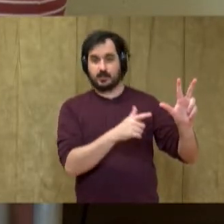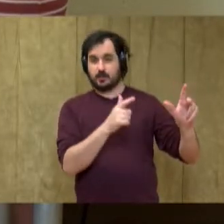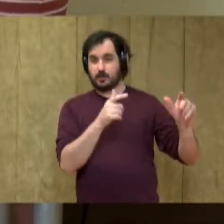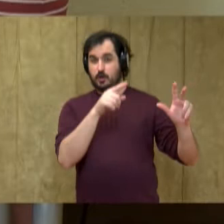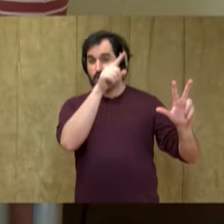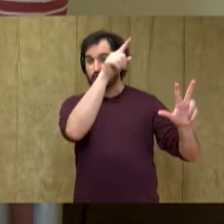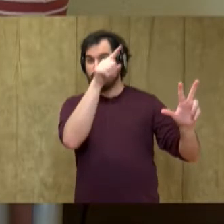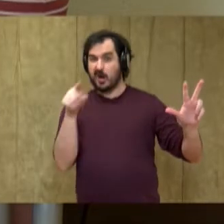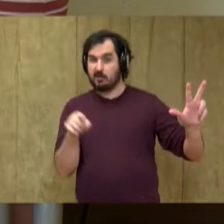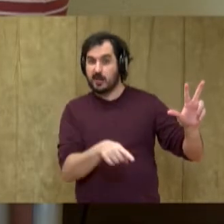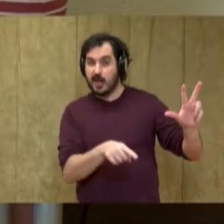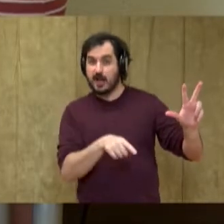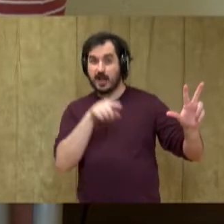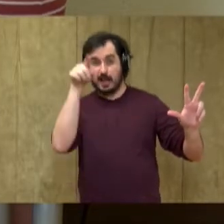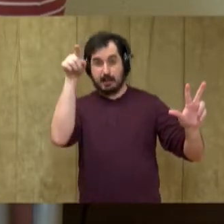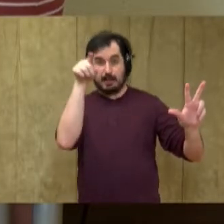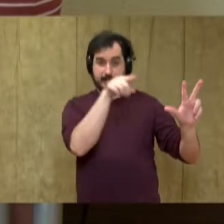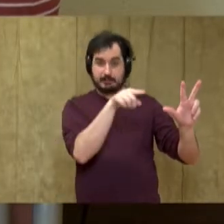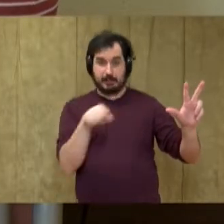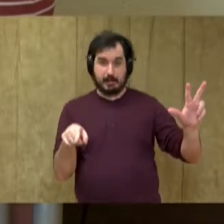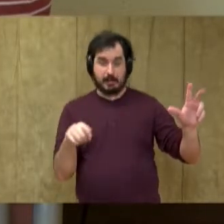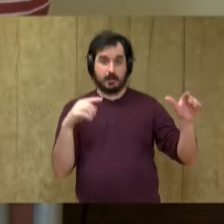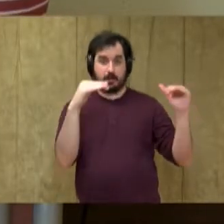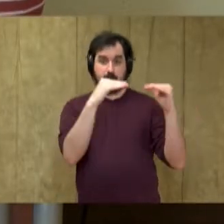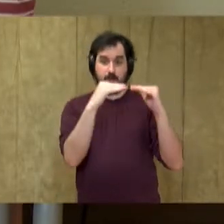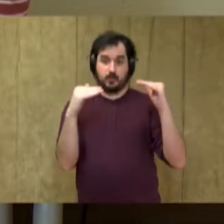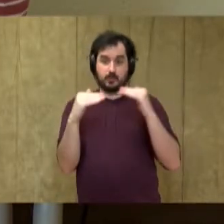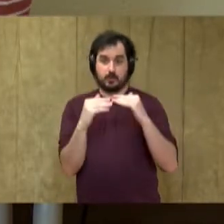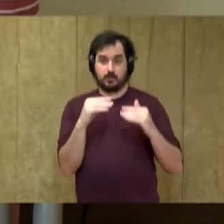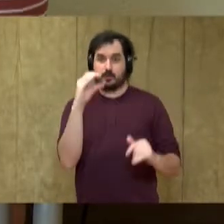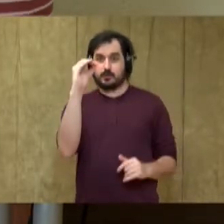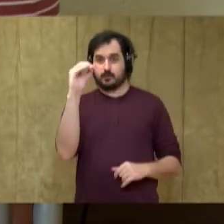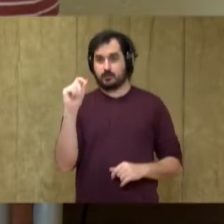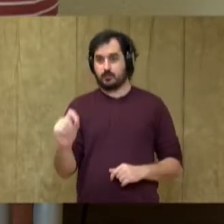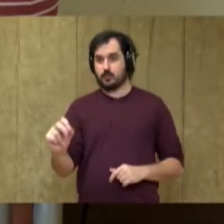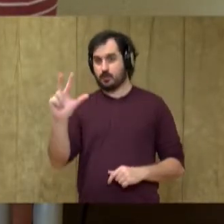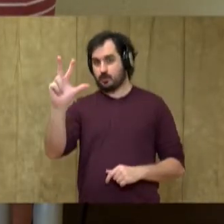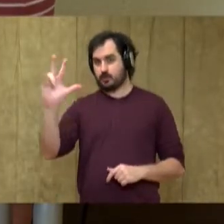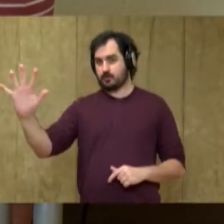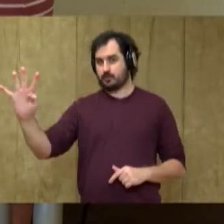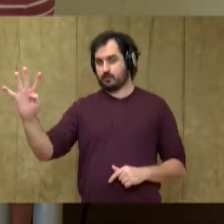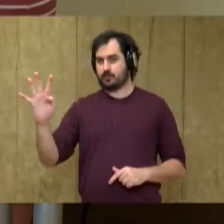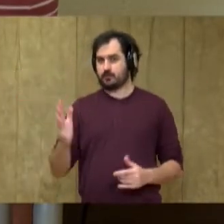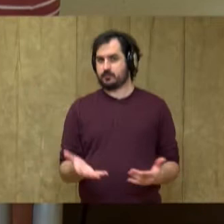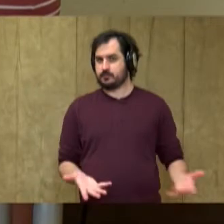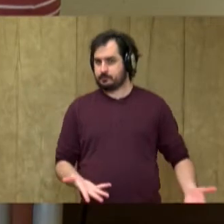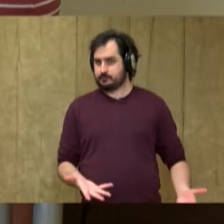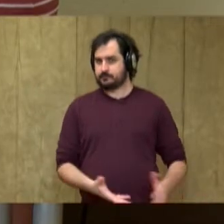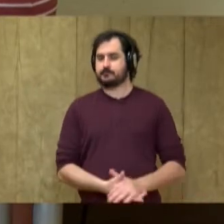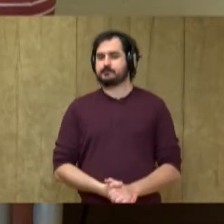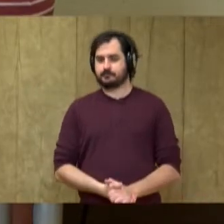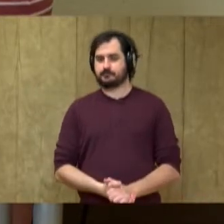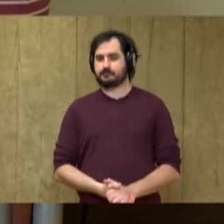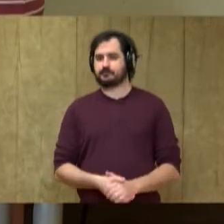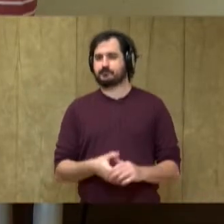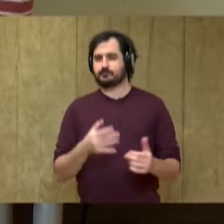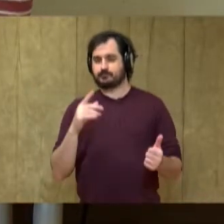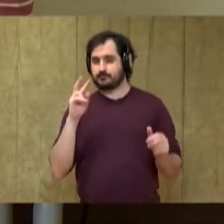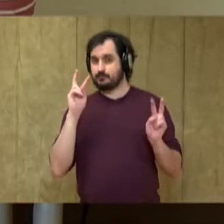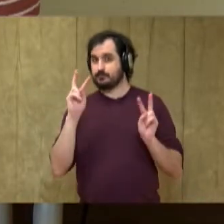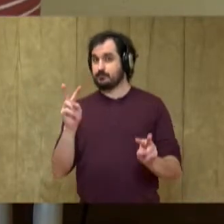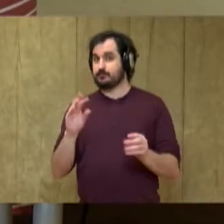34/100ths? Well, let's find them on the number line. All right, start with 43/100ths. Do you know where it